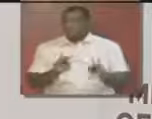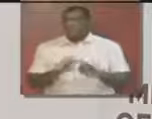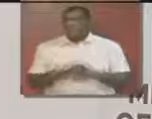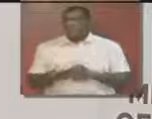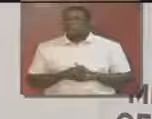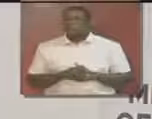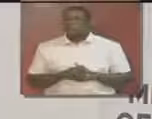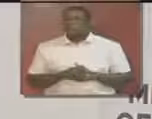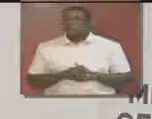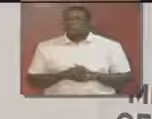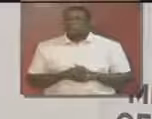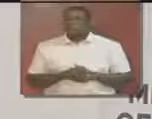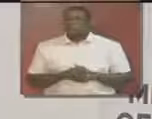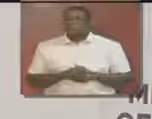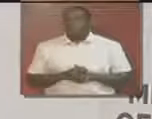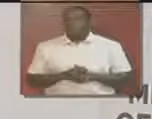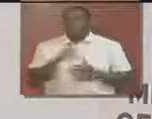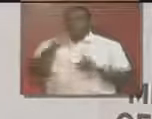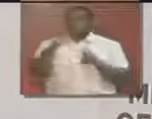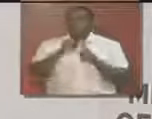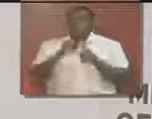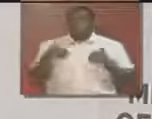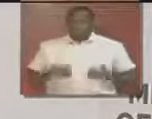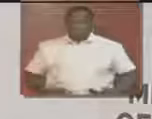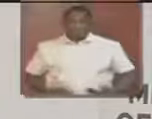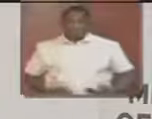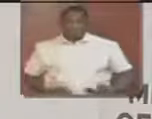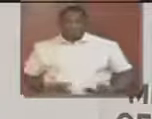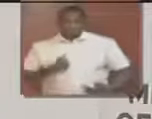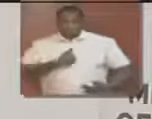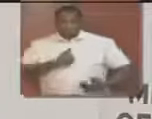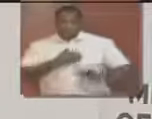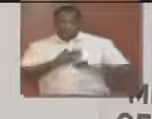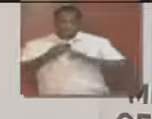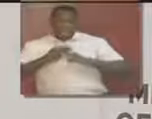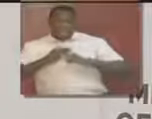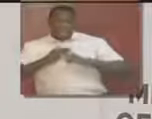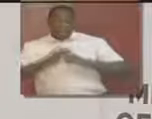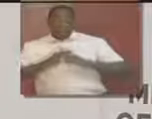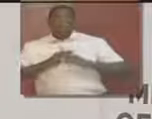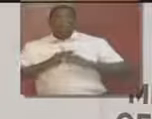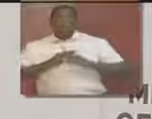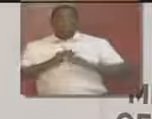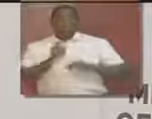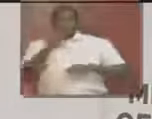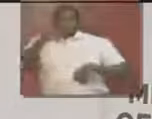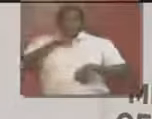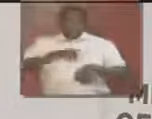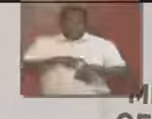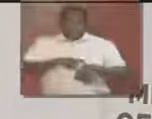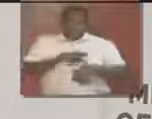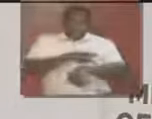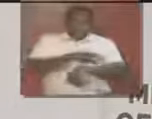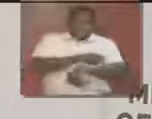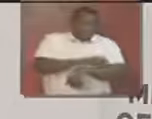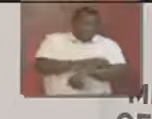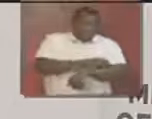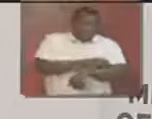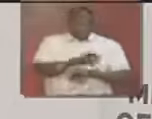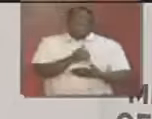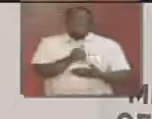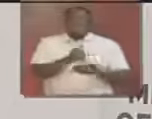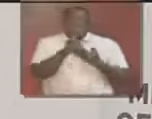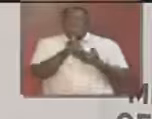responds higher to the first dose and then the second dose if you've had a 2-dose session. And I'm trying to remember about the second